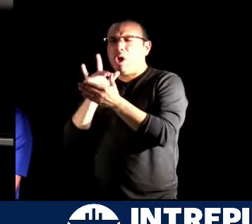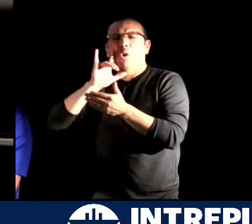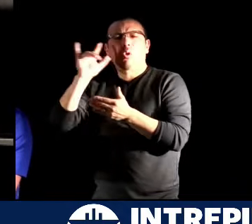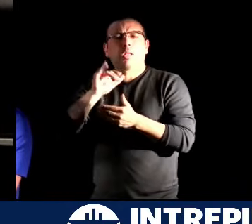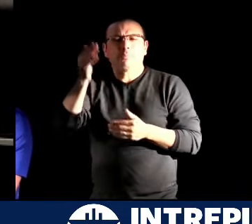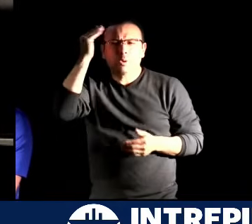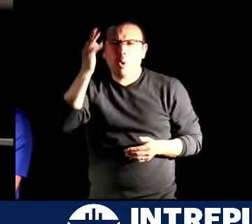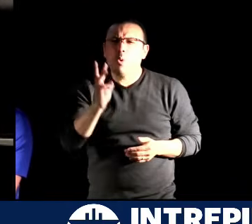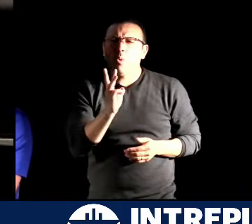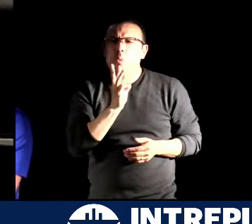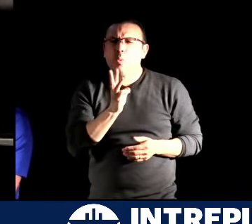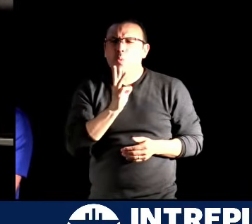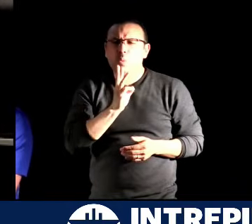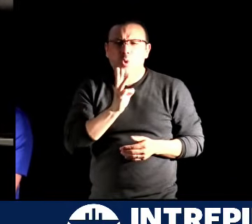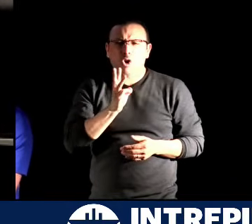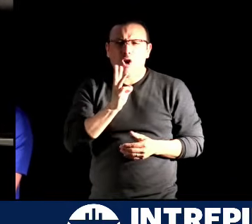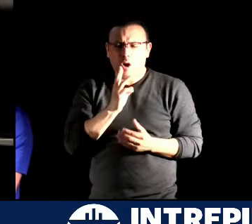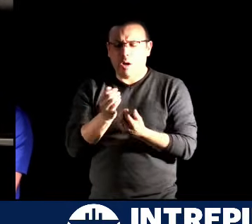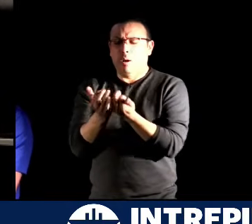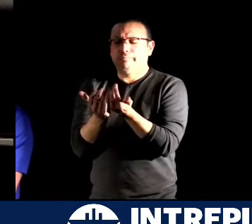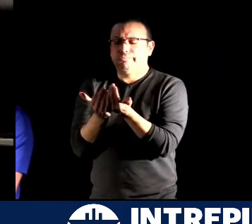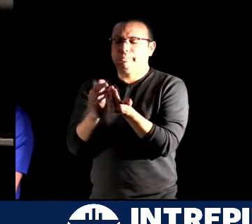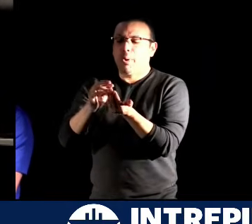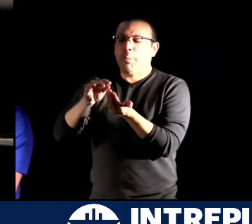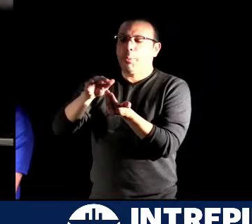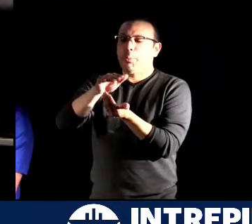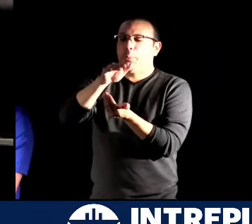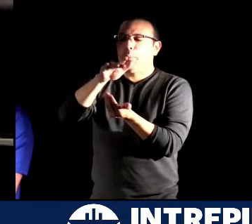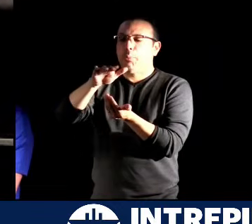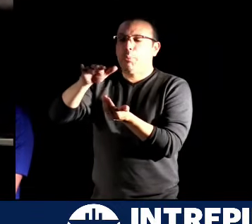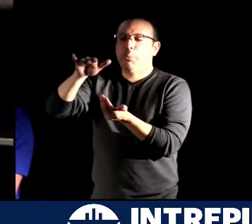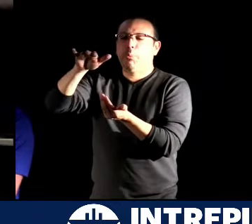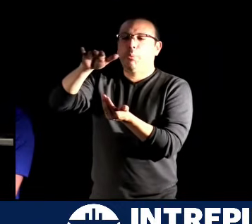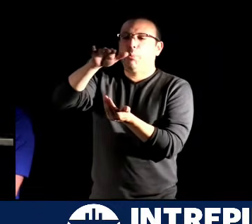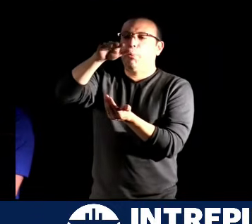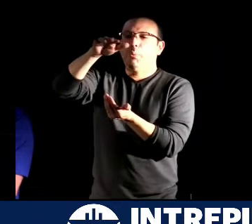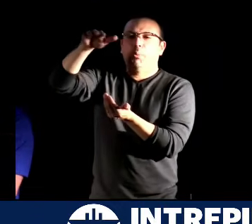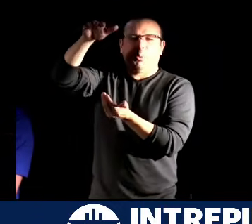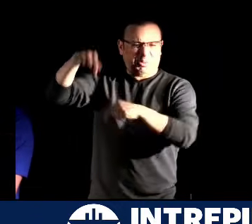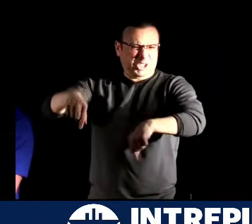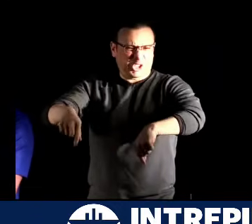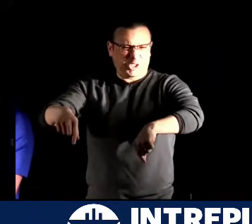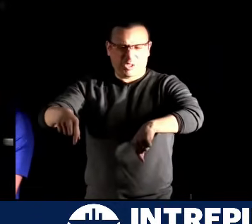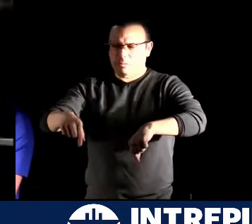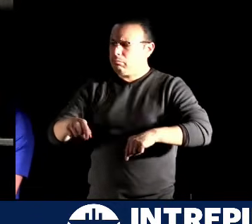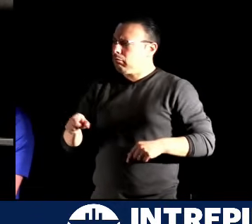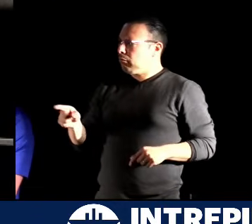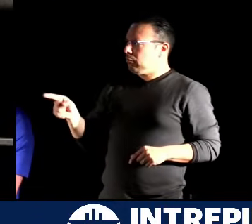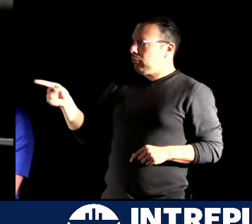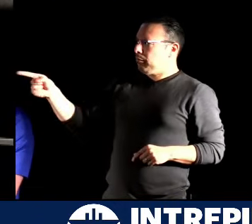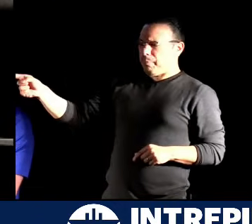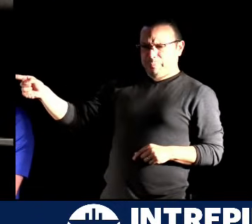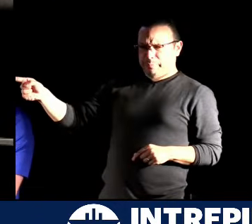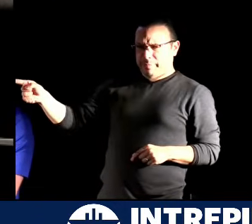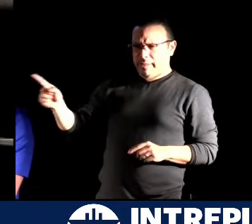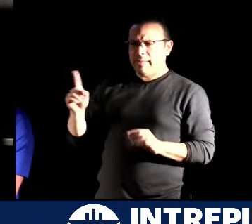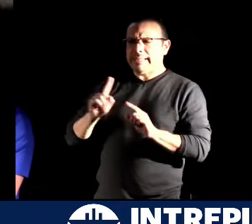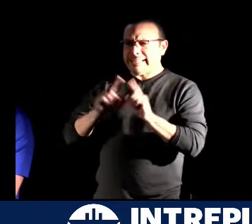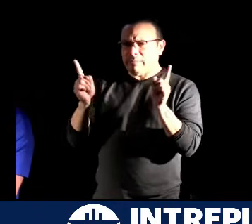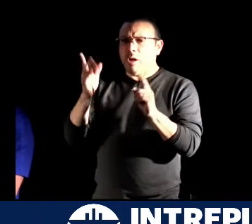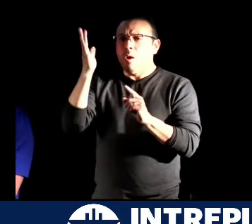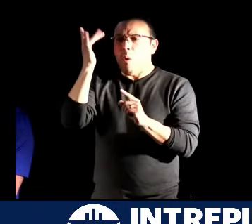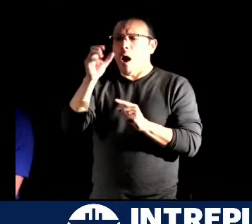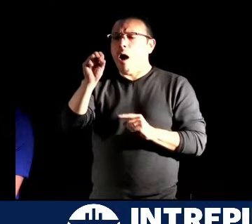the plasma and it will evaporate slowly to escape the sun. But trying to understand the switchbacks